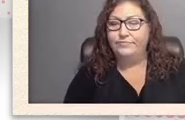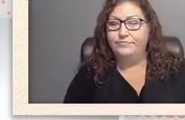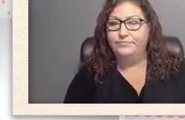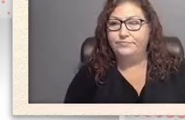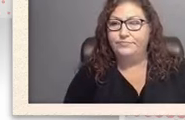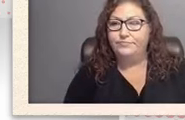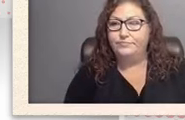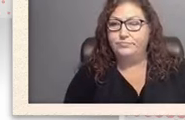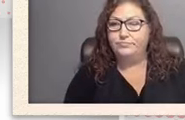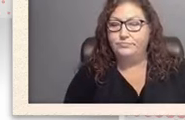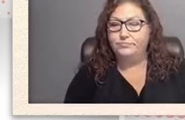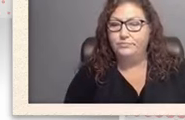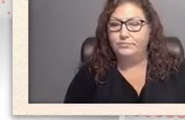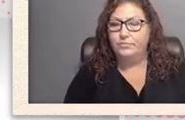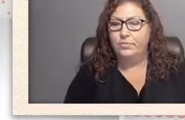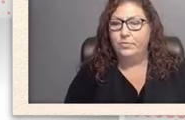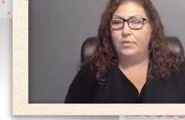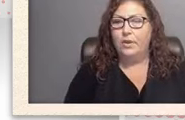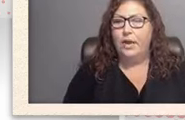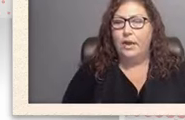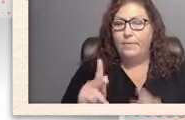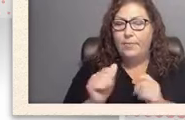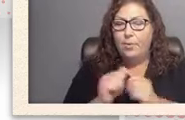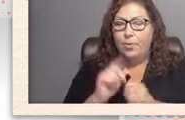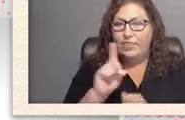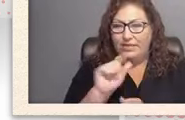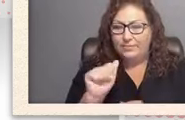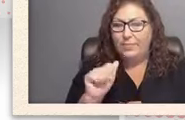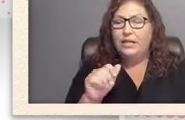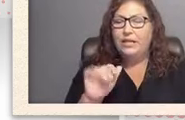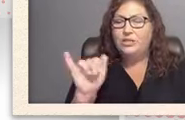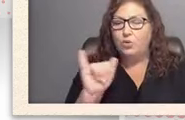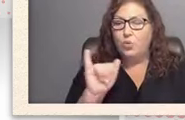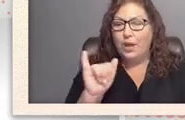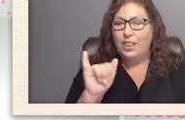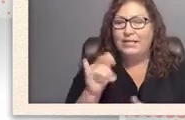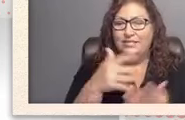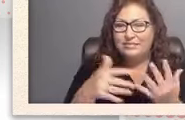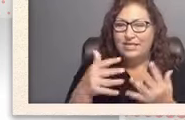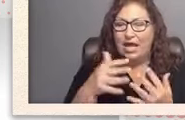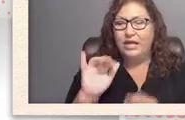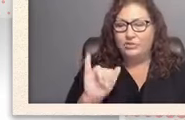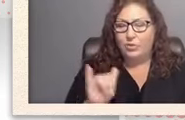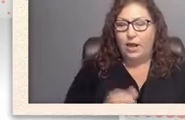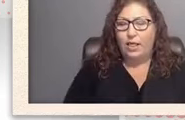people with disabilities as well as society as a whole.